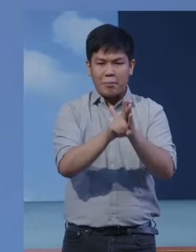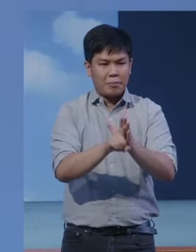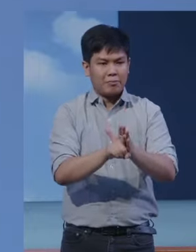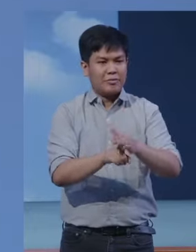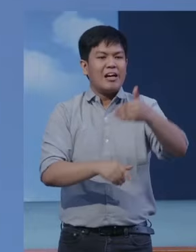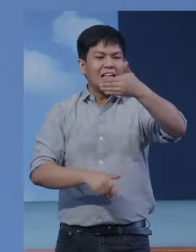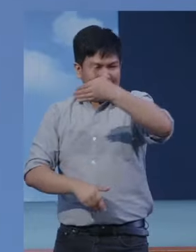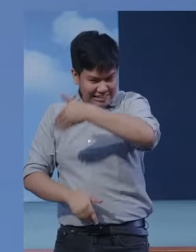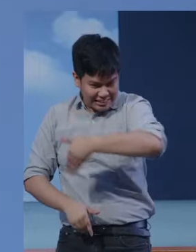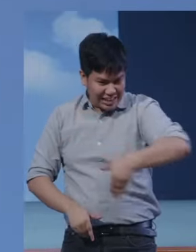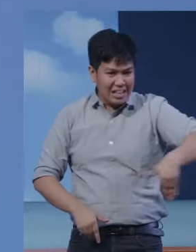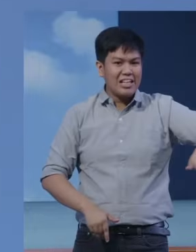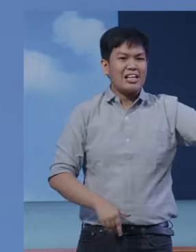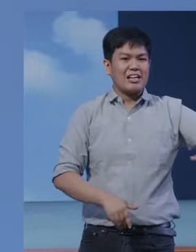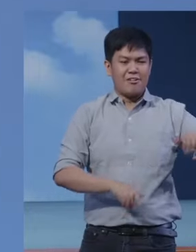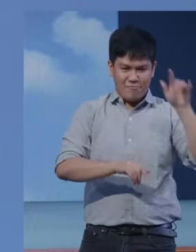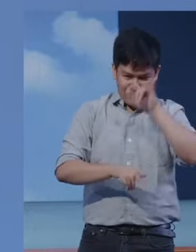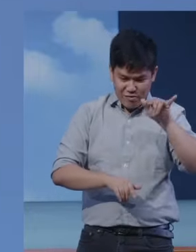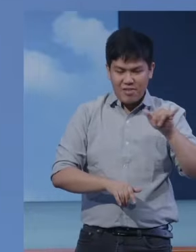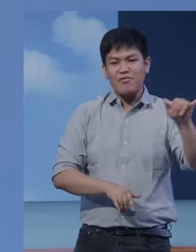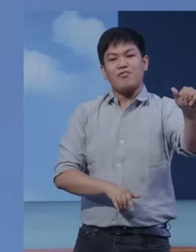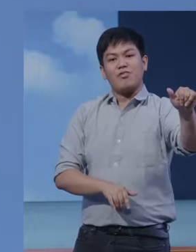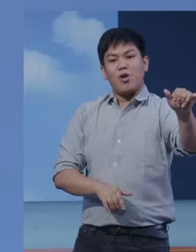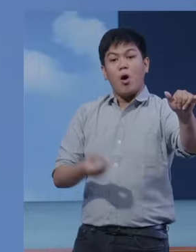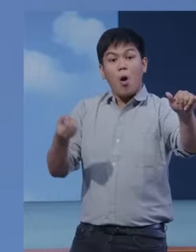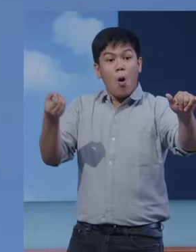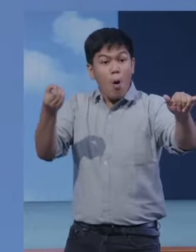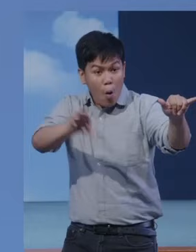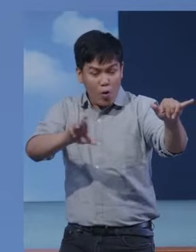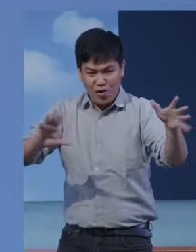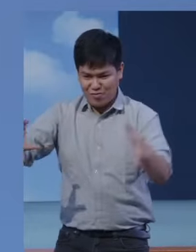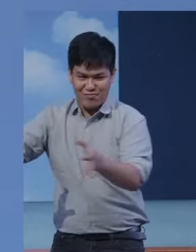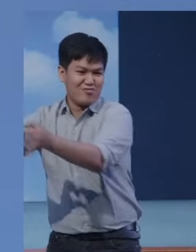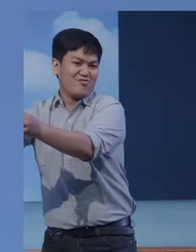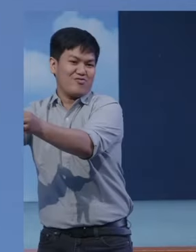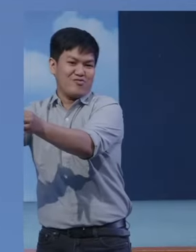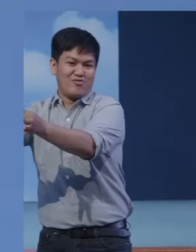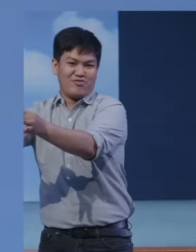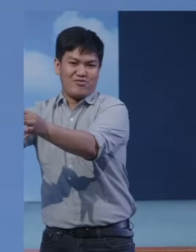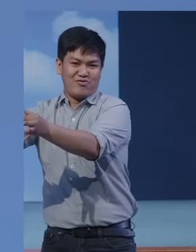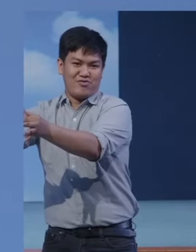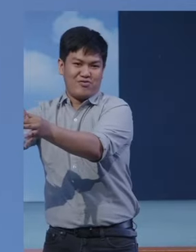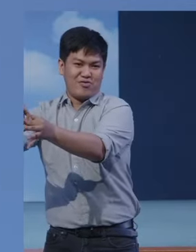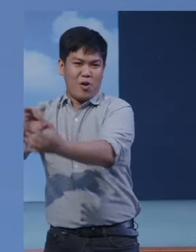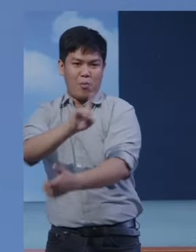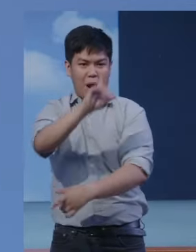pablo an original design man one woman